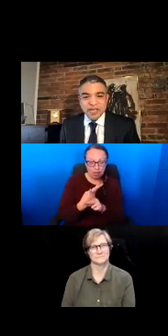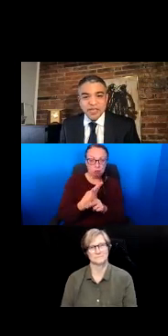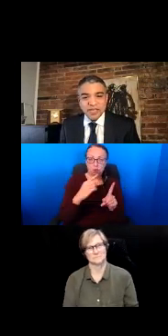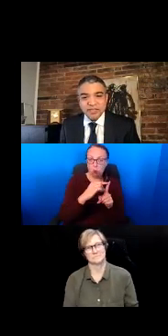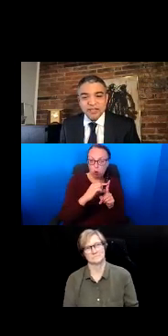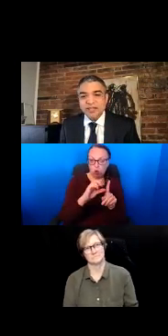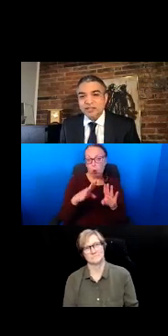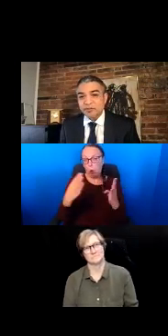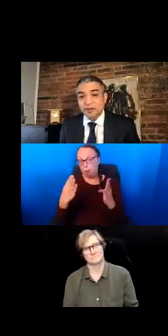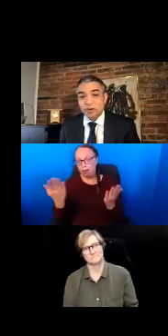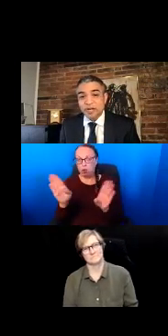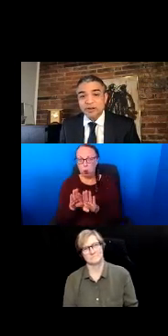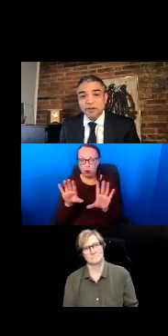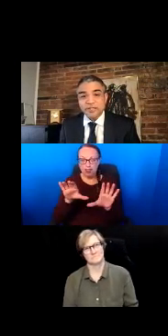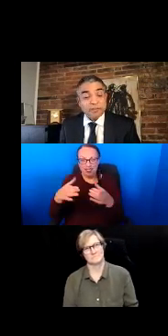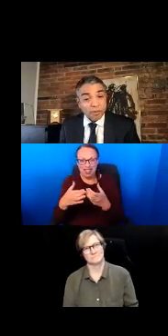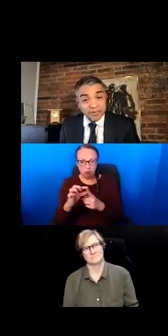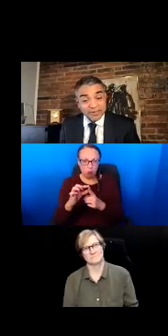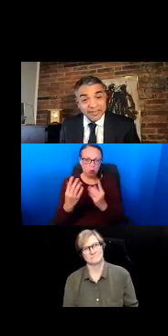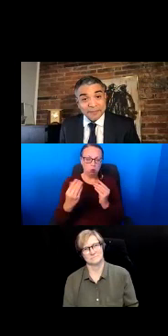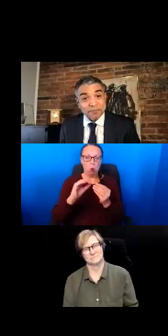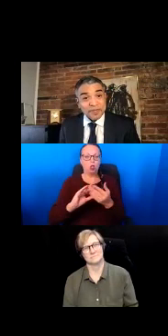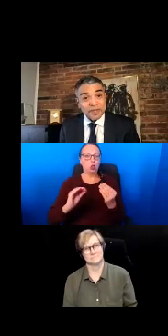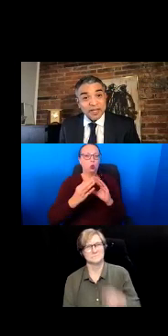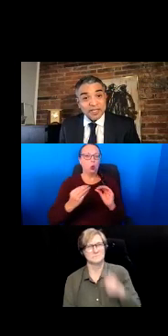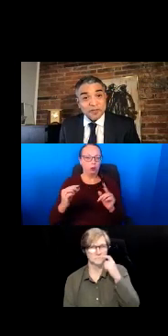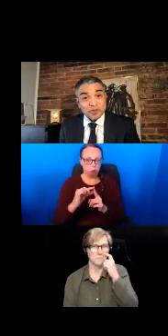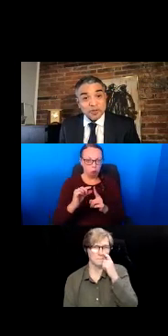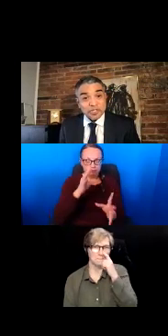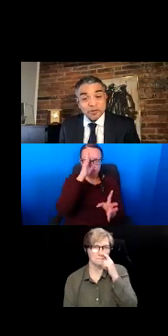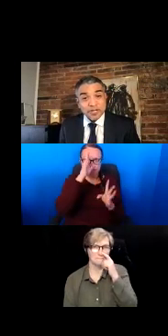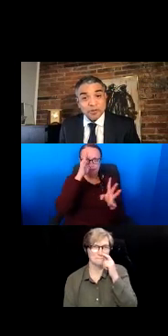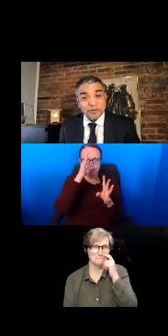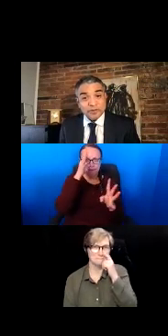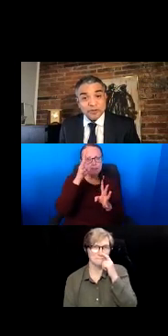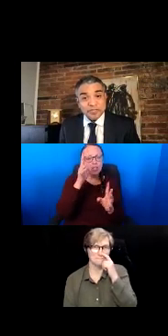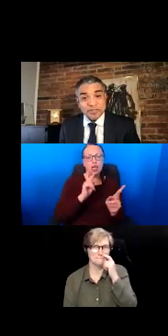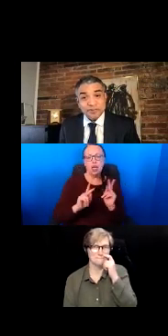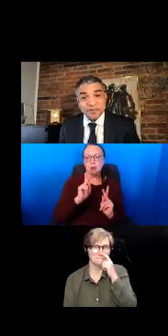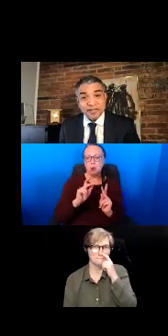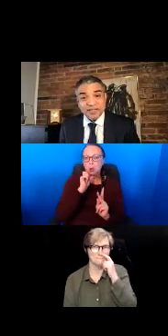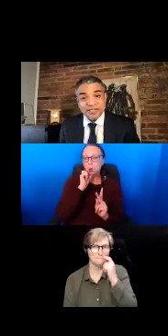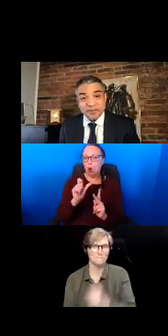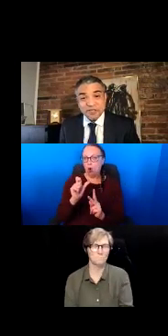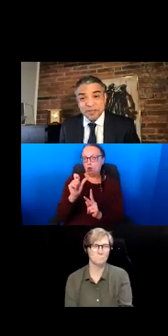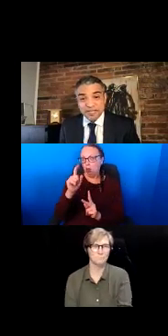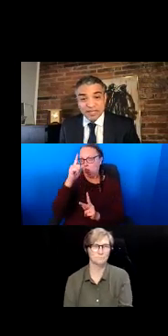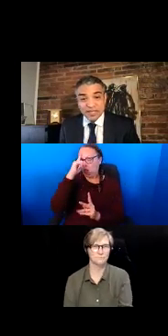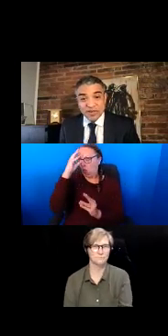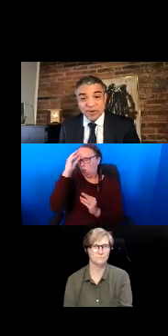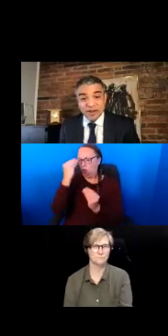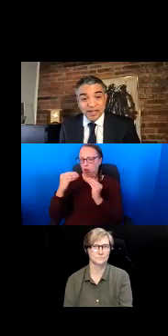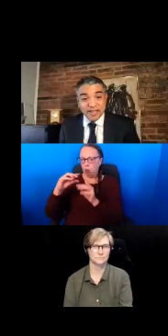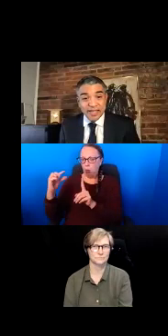words, more narrative words. Importantly, individuals weren't generating more of these words simply because they were